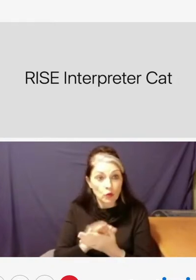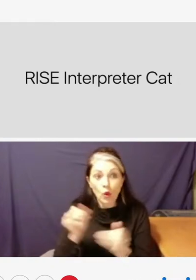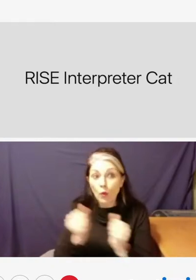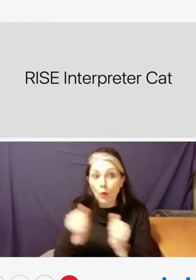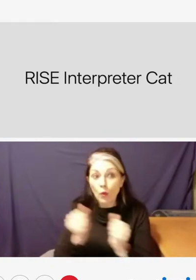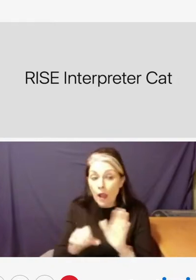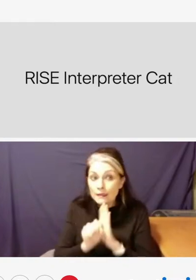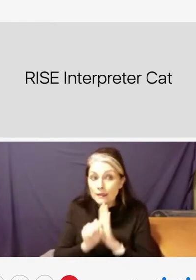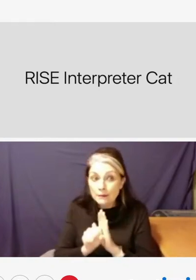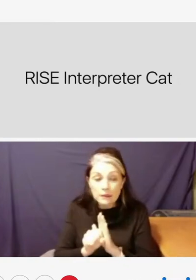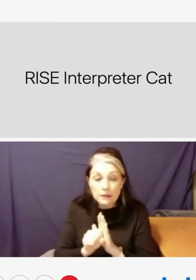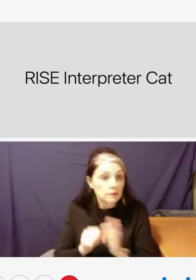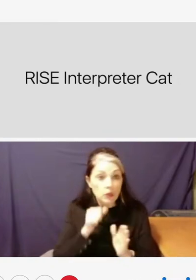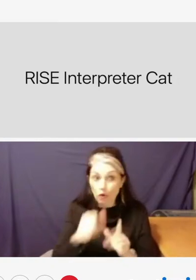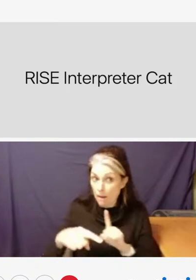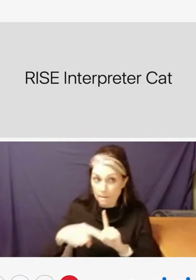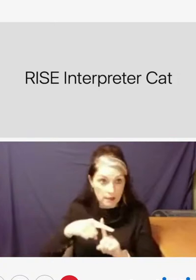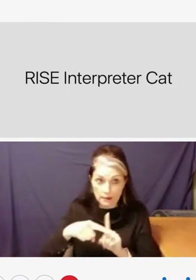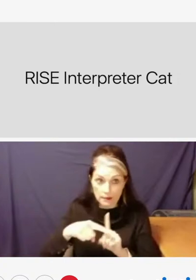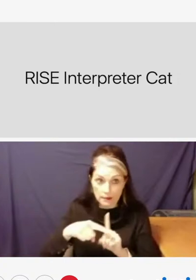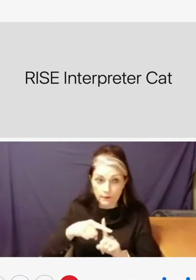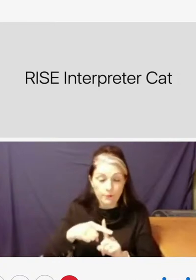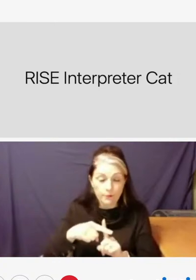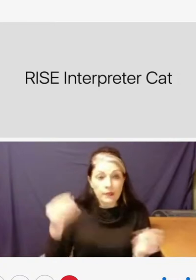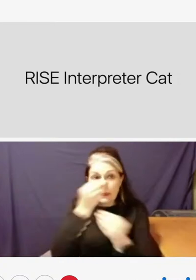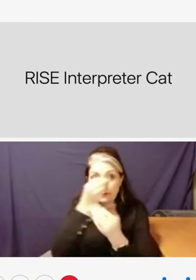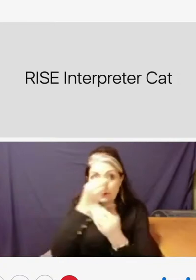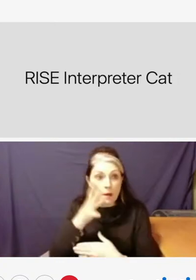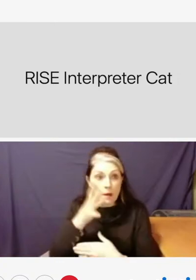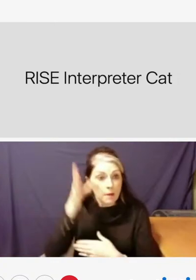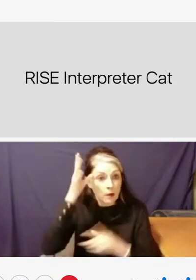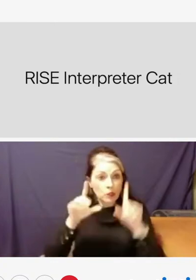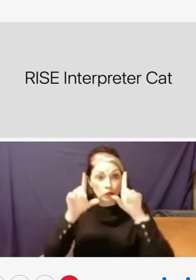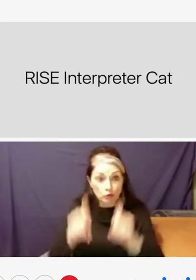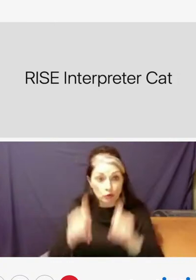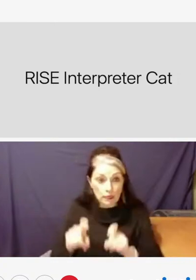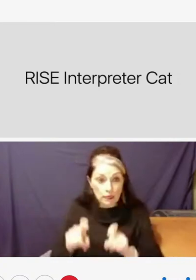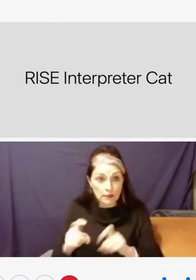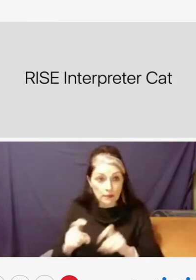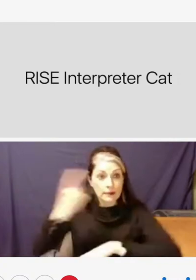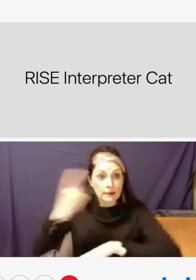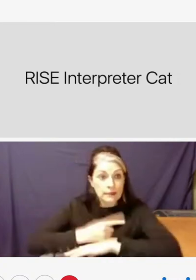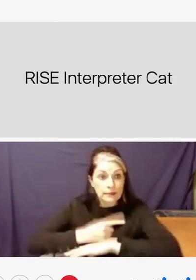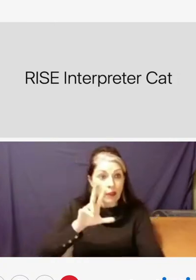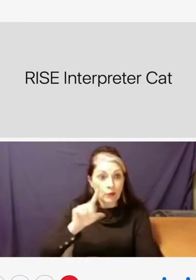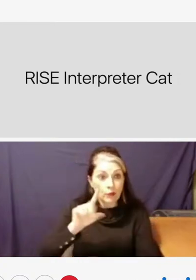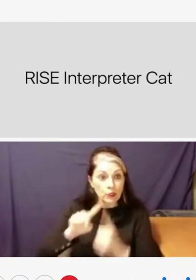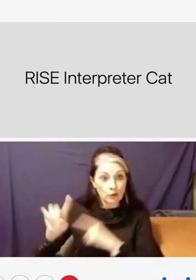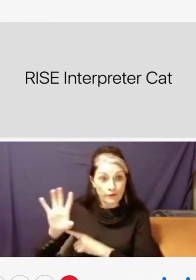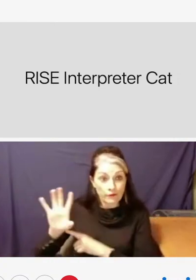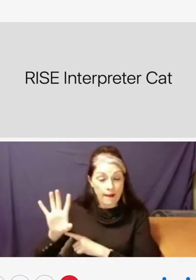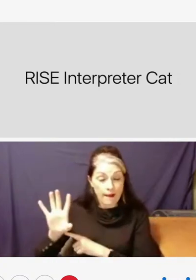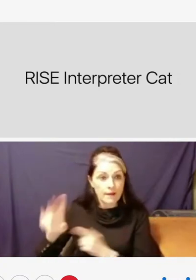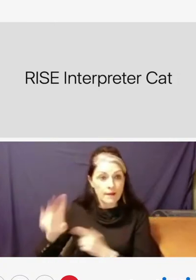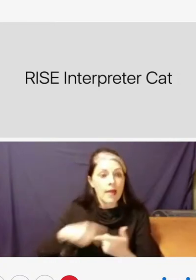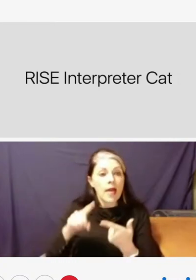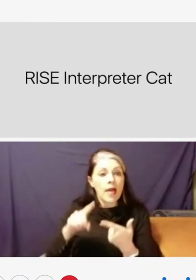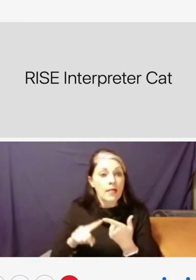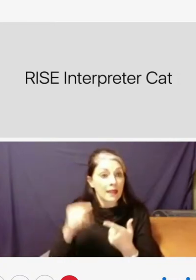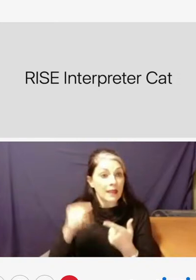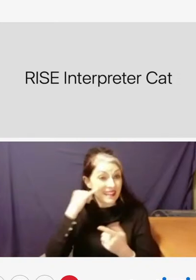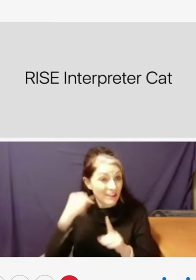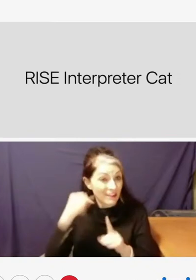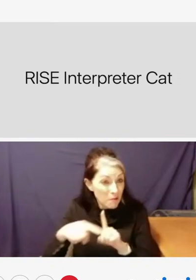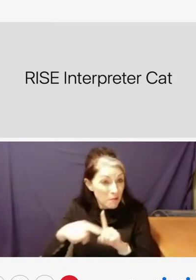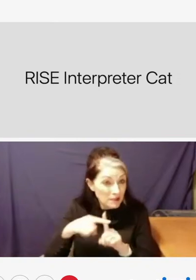positive uh informing the parents to test their children days three through five uh and then if they are positive make sure they keep